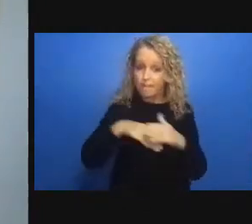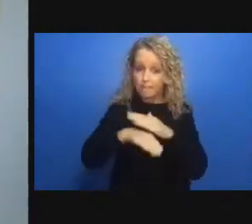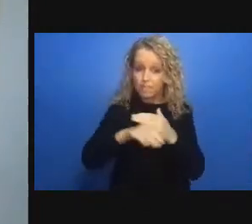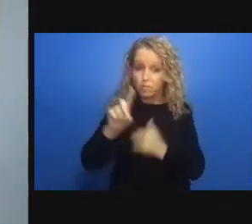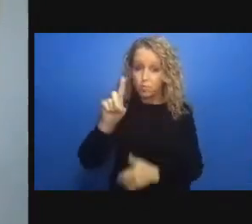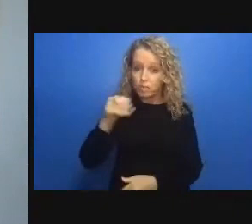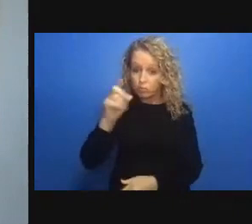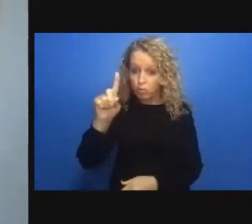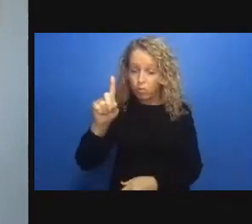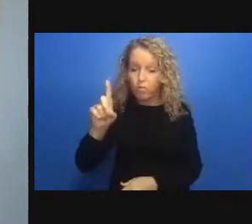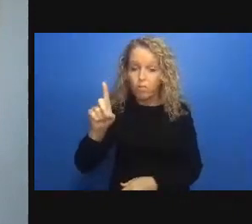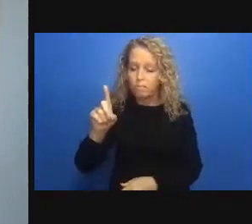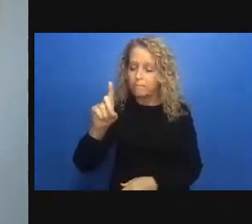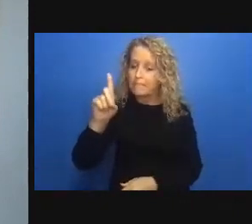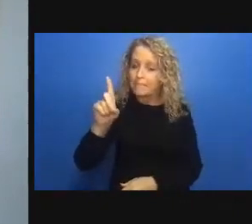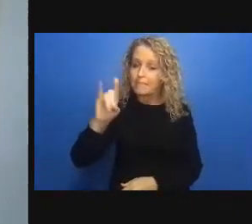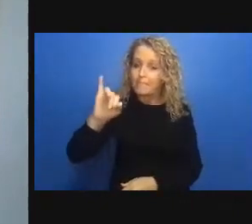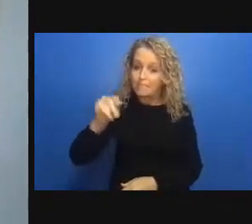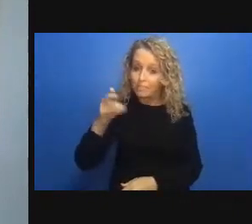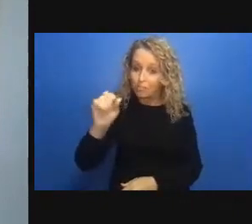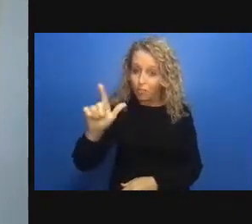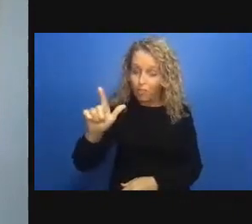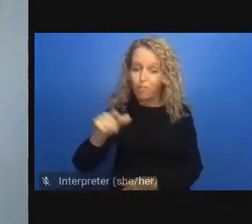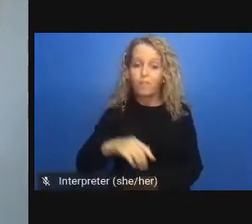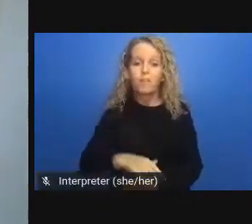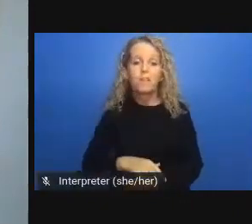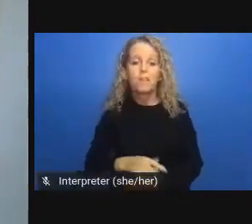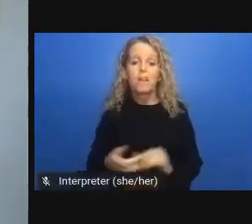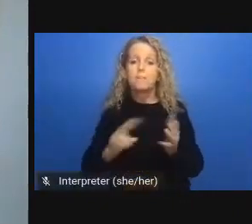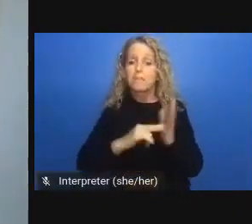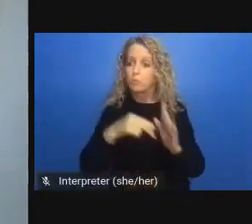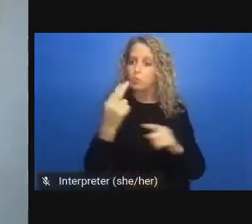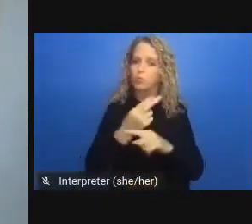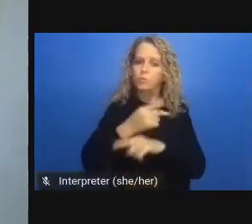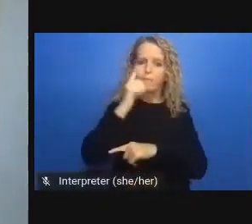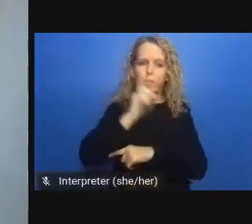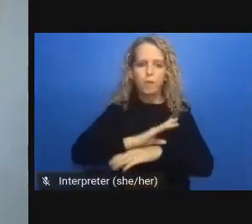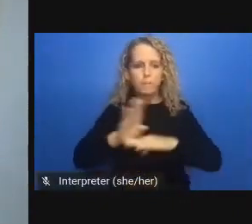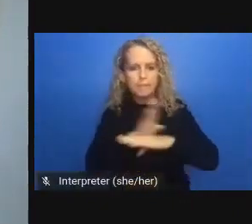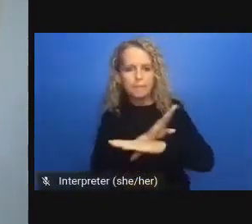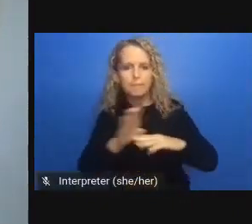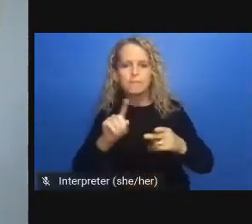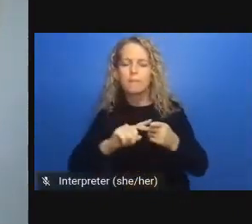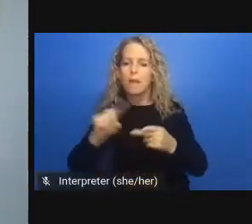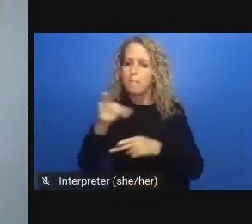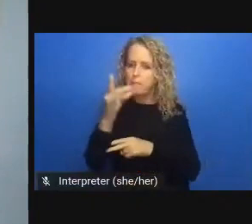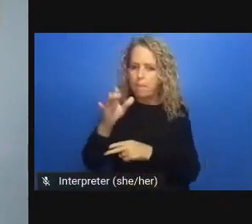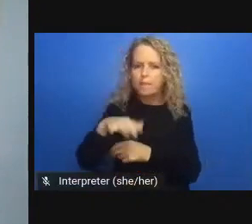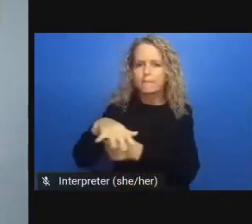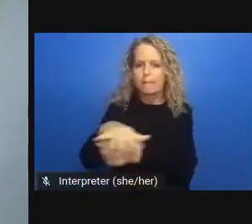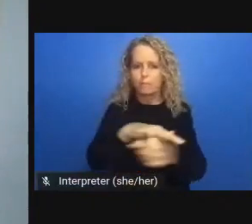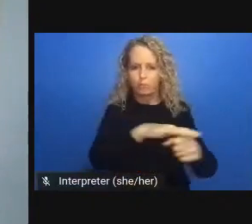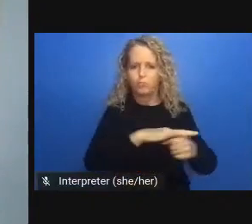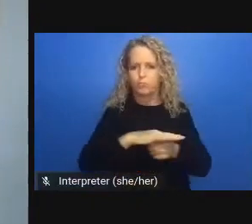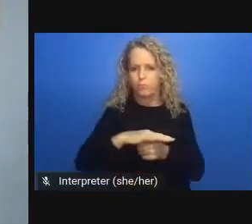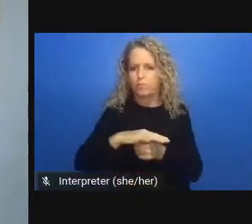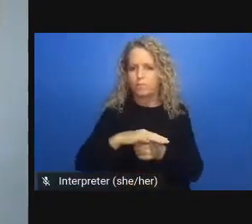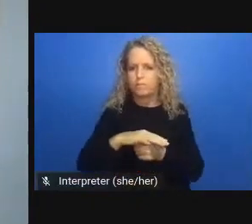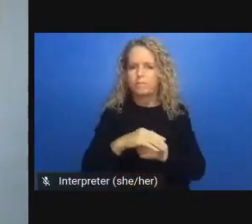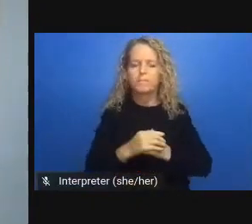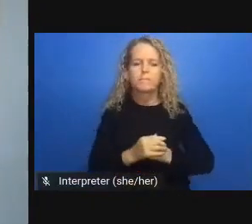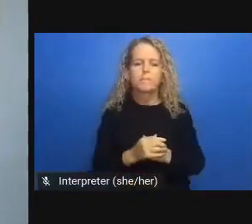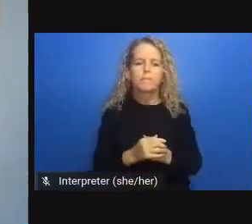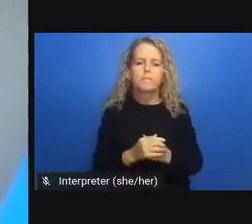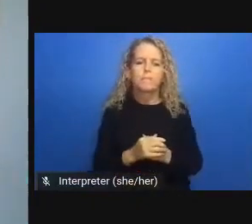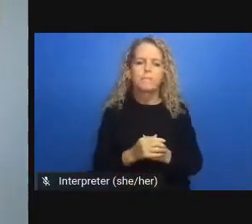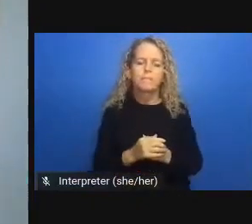are introducing into the business and public sector environments based on digital technologies. This is about